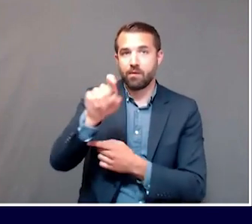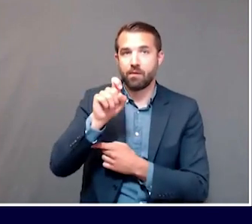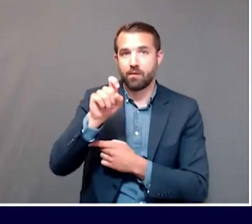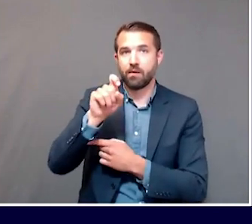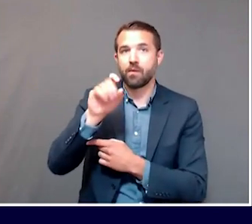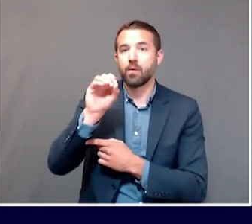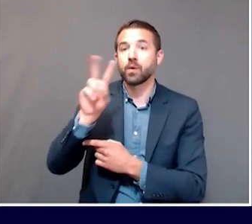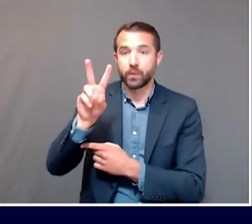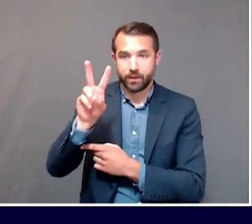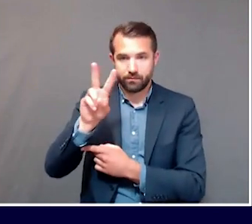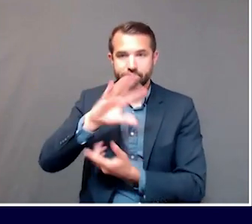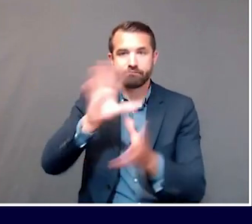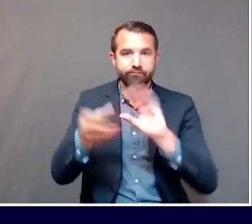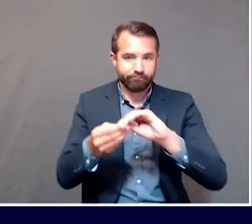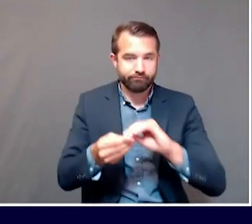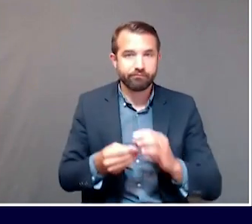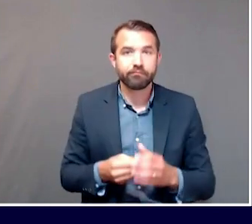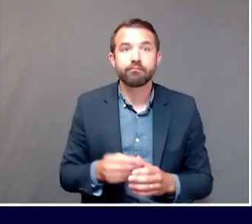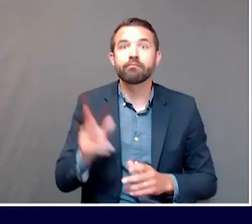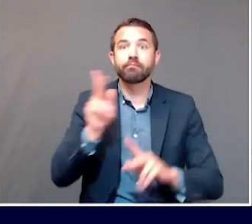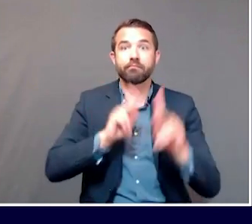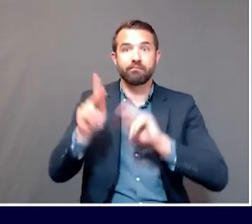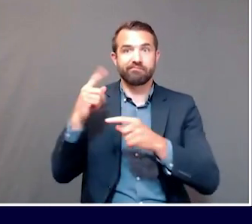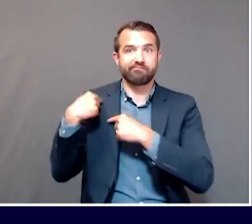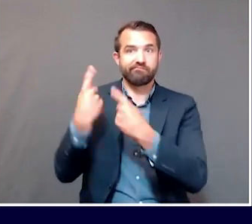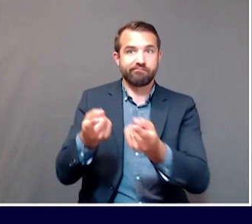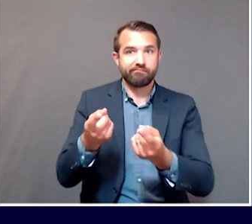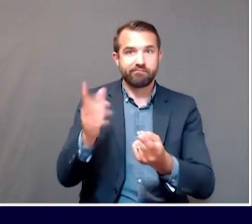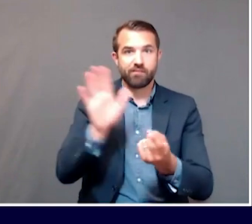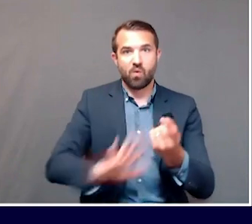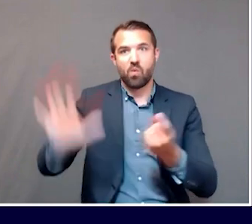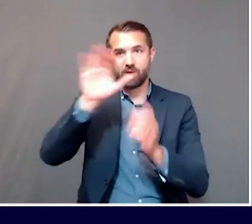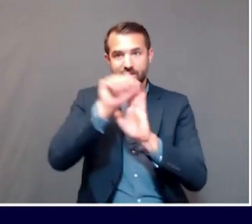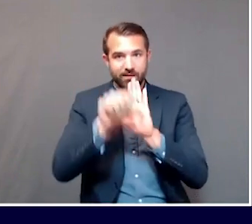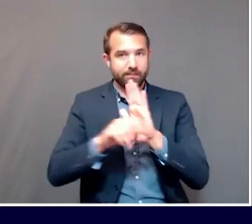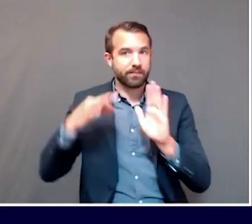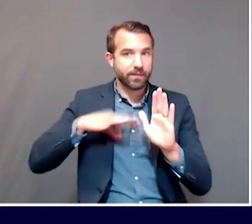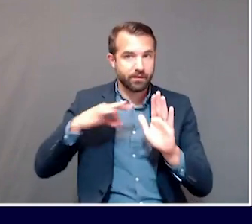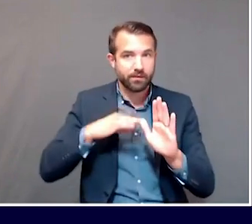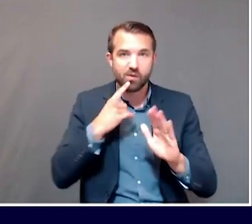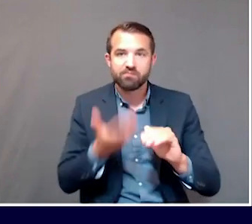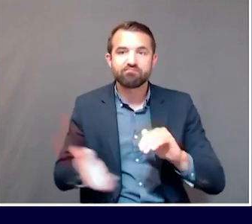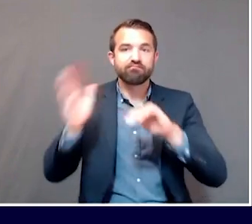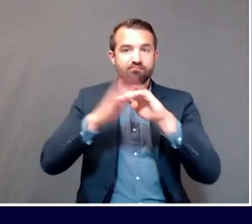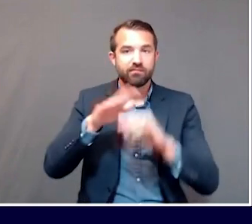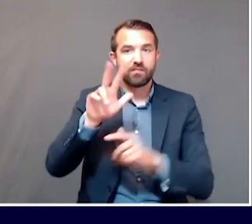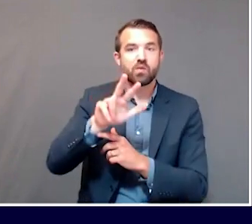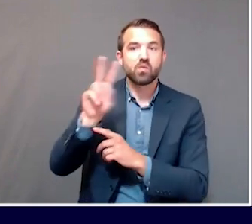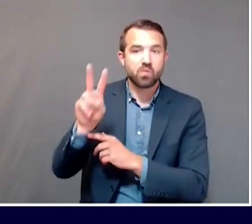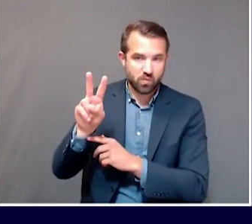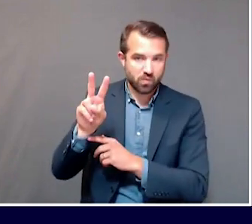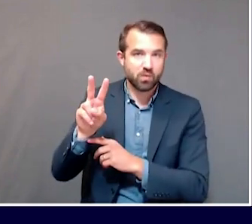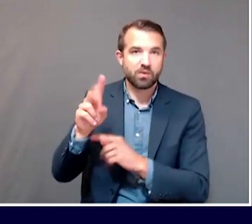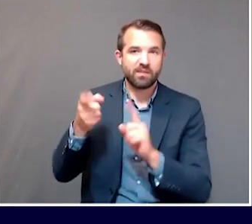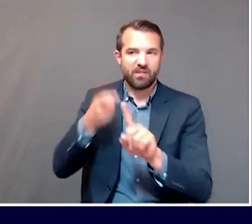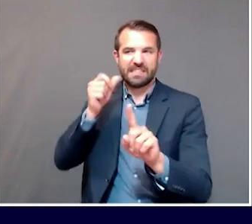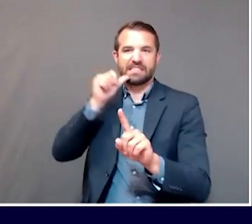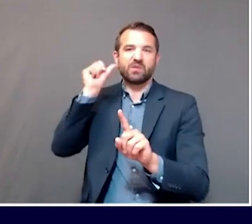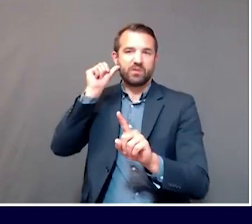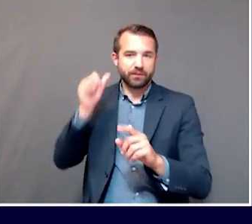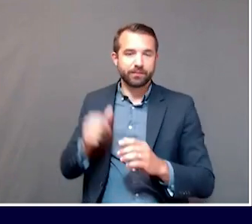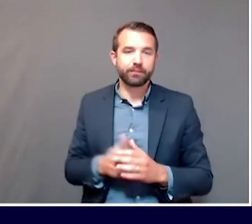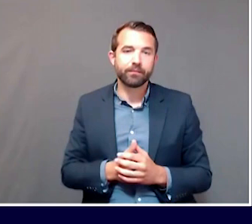3,102 cases of COVID-19 across the state, representing an increase of 32 cases since yesterday. Of those,